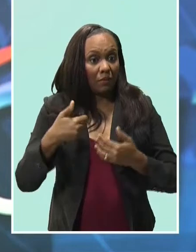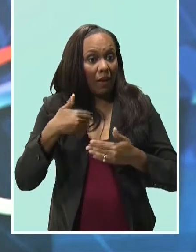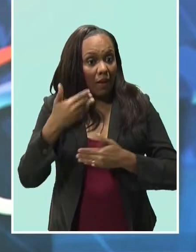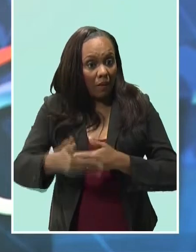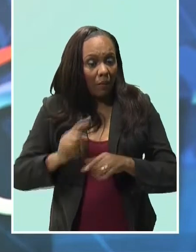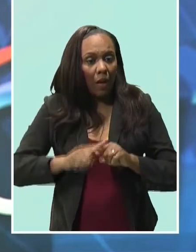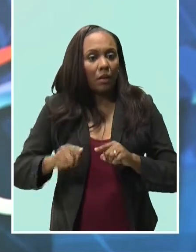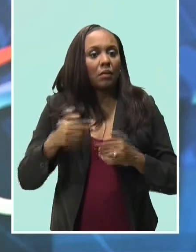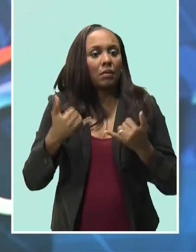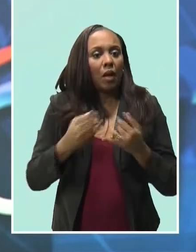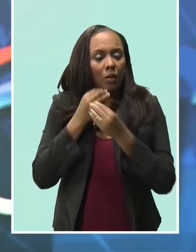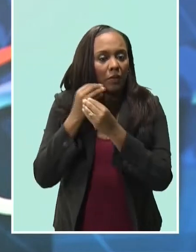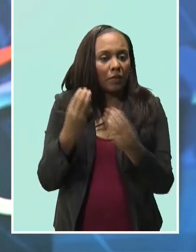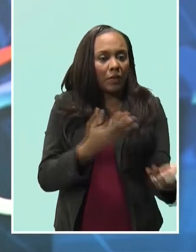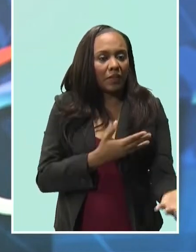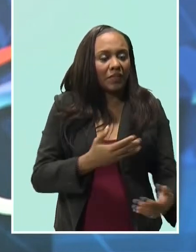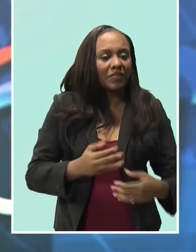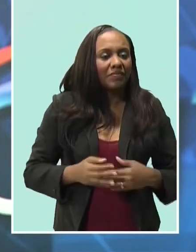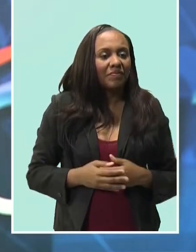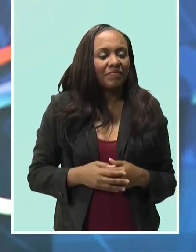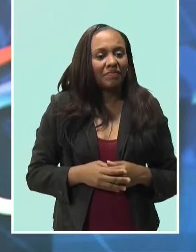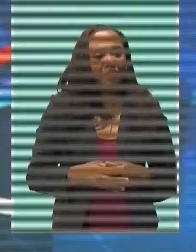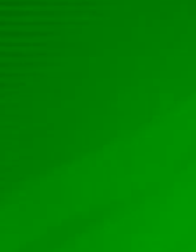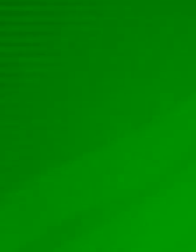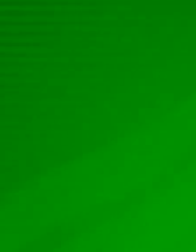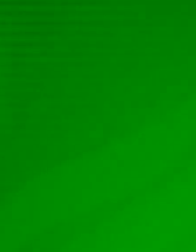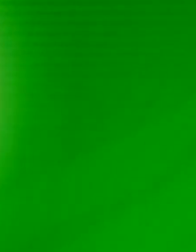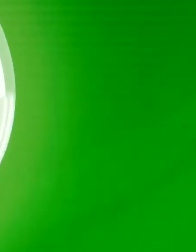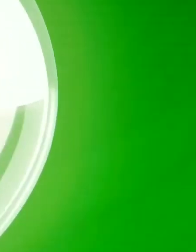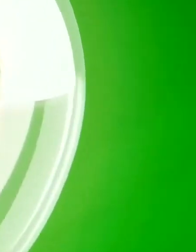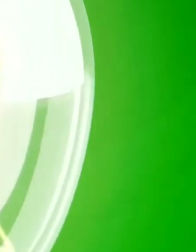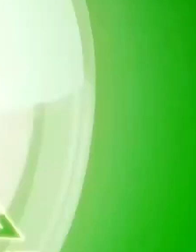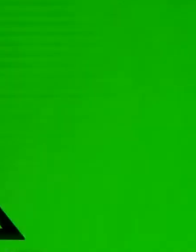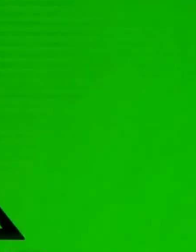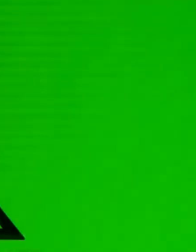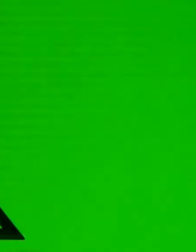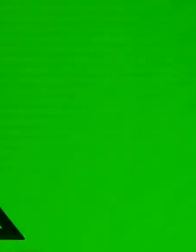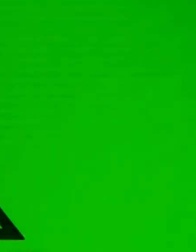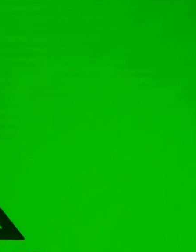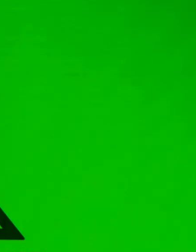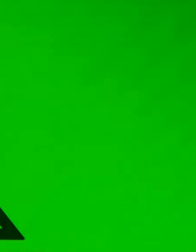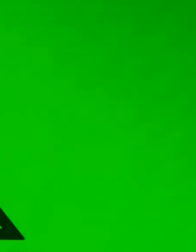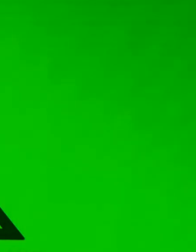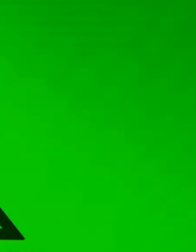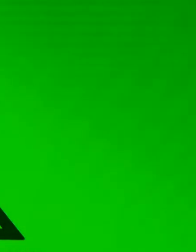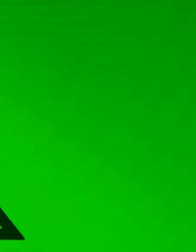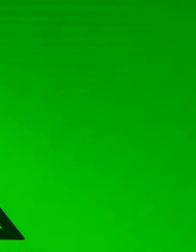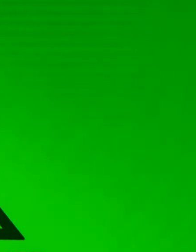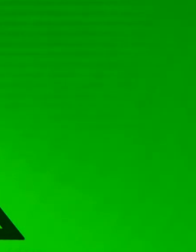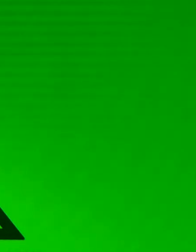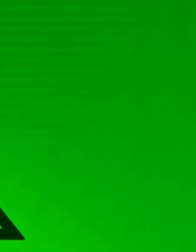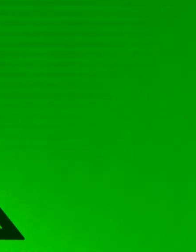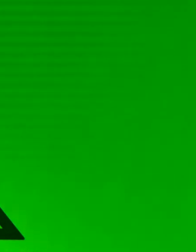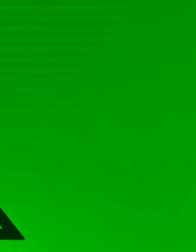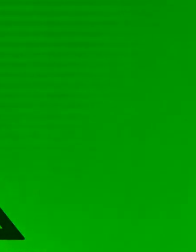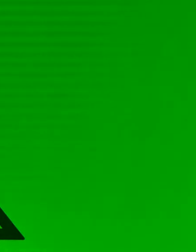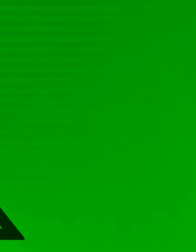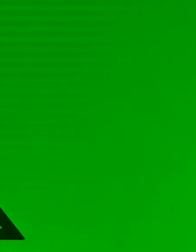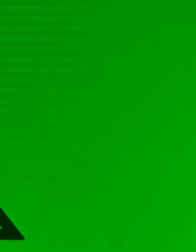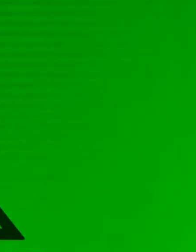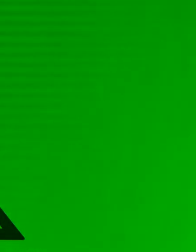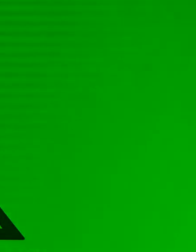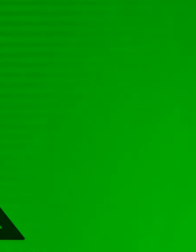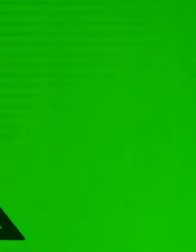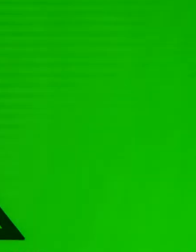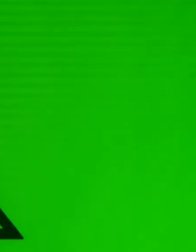from Cooperators General Insurance. This tip of the day is brought to you by Cooperators General Insurance Company Limited. Insurance